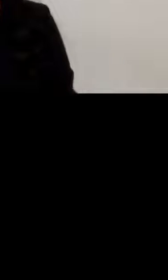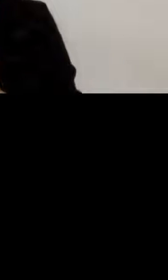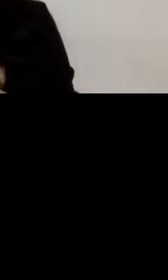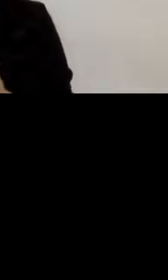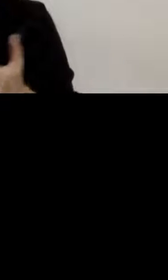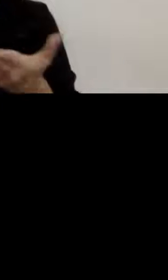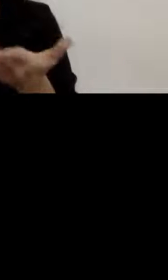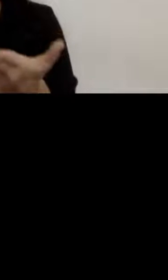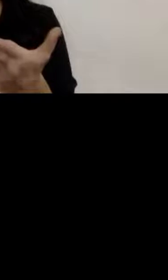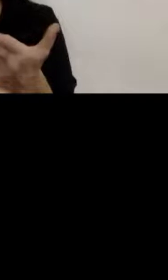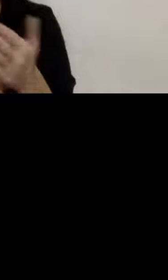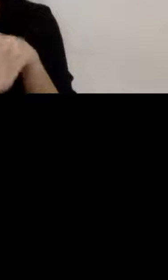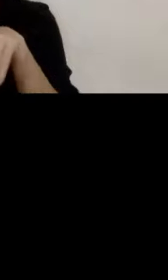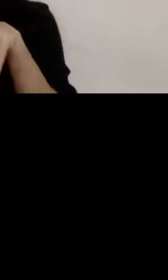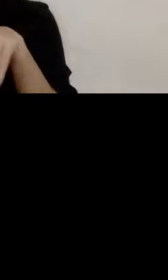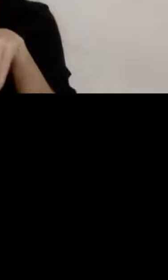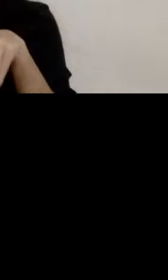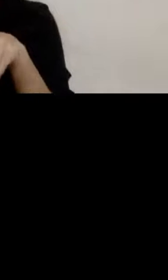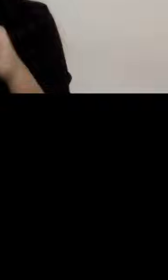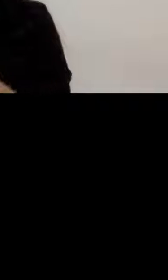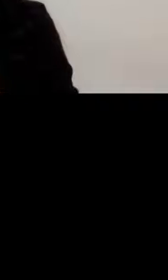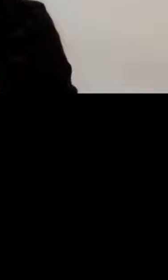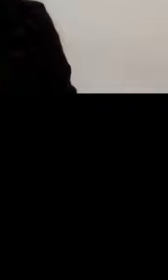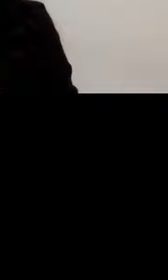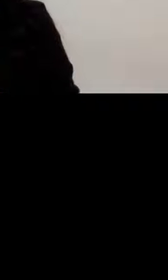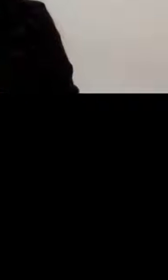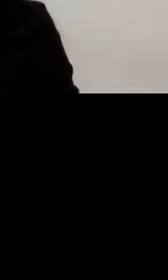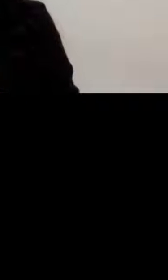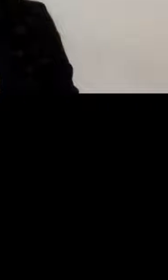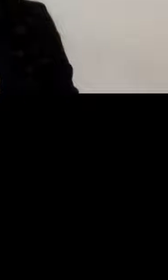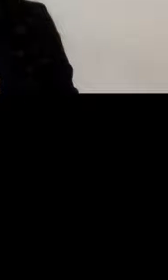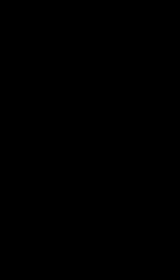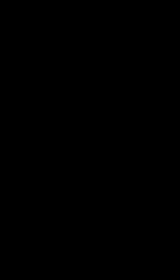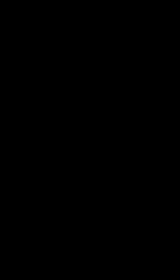services, role of lay or non-specialist health workers.